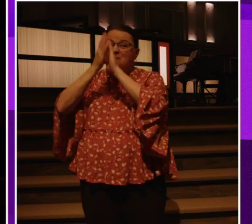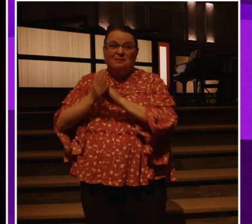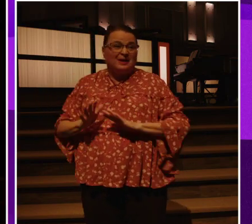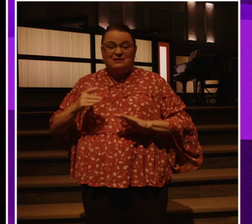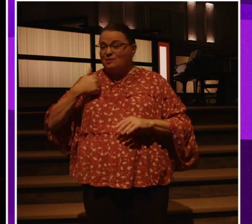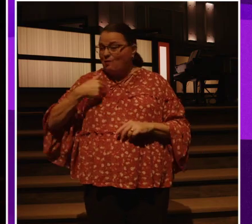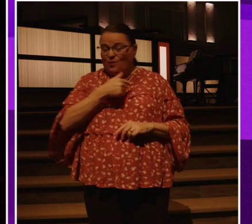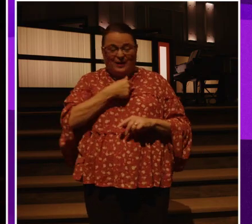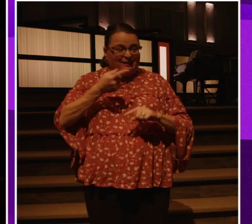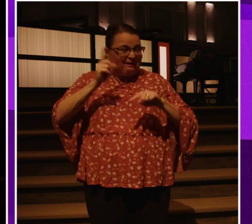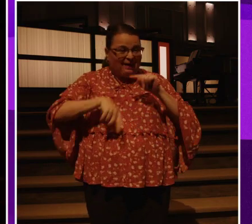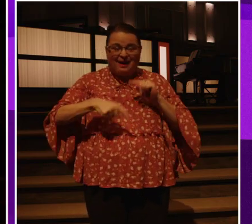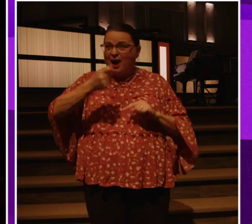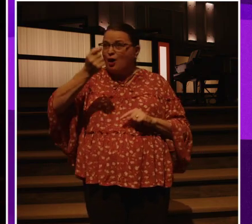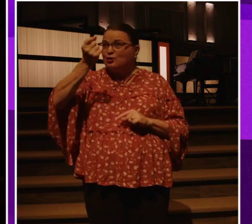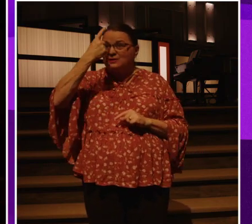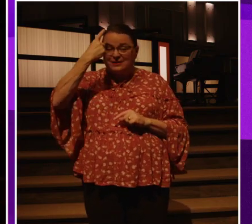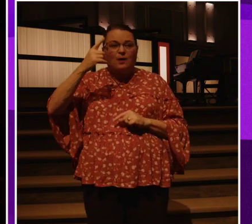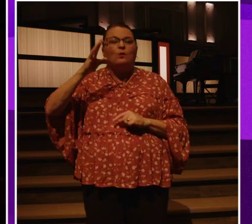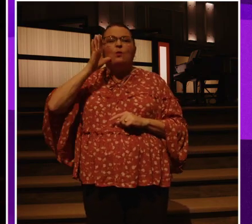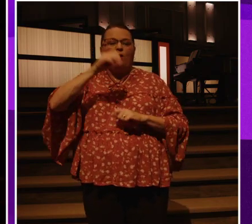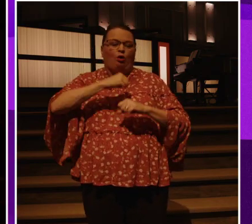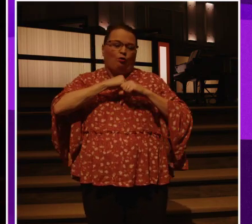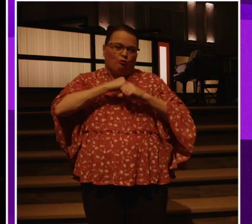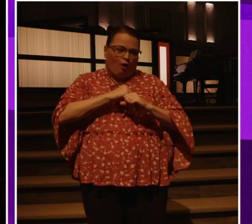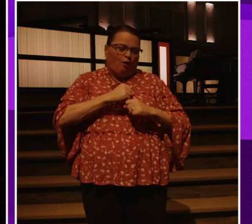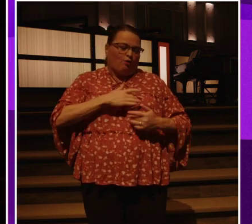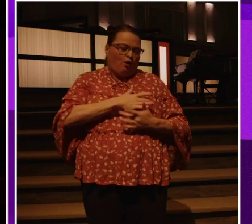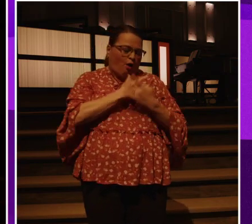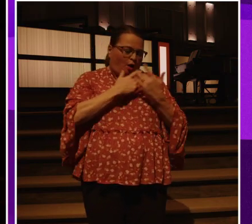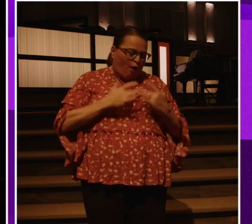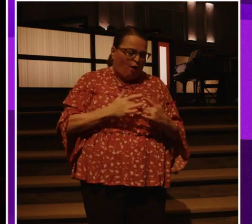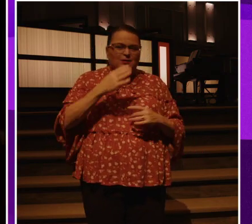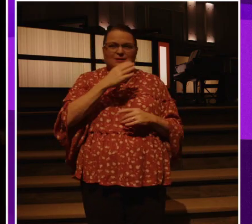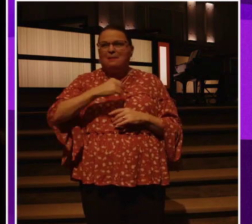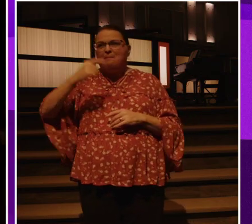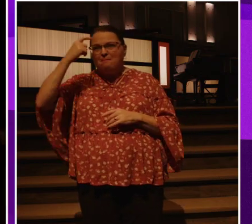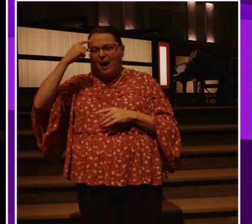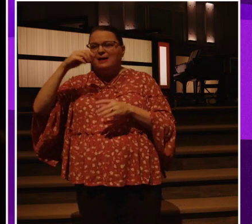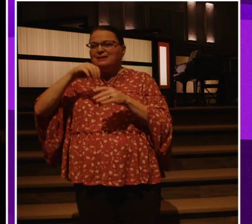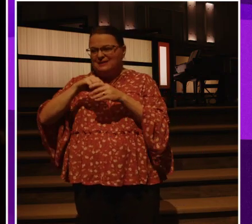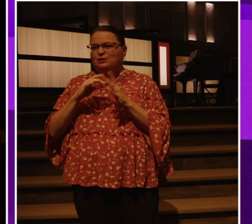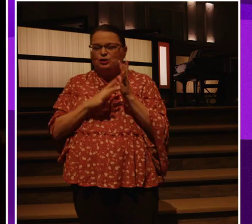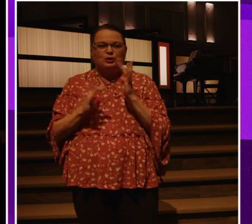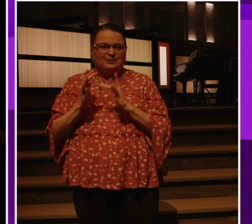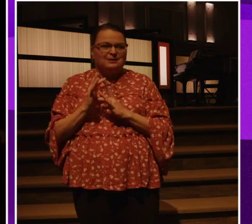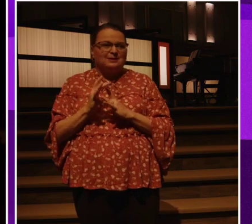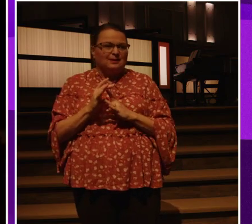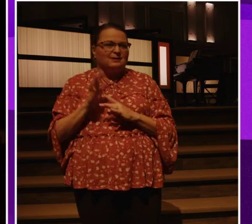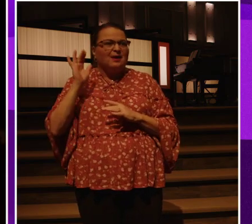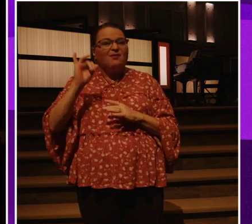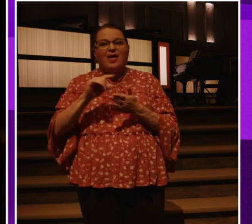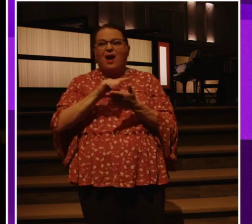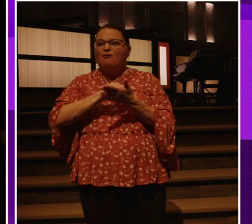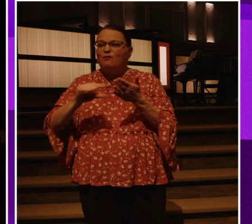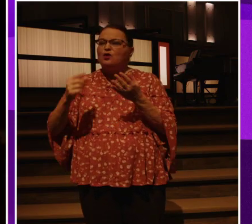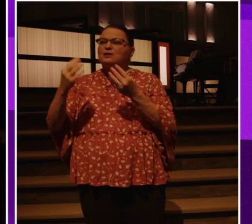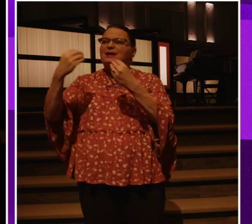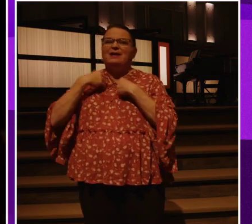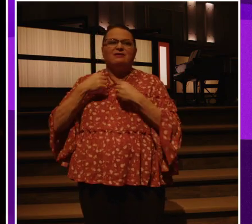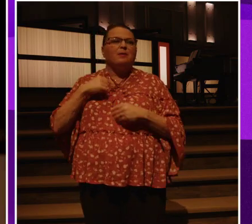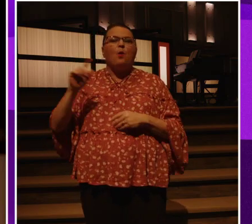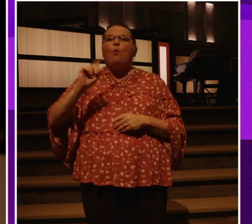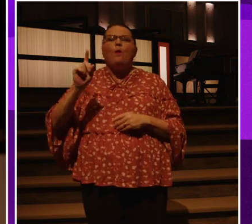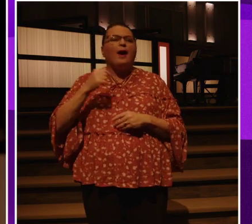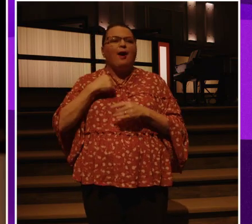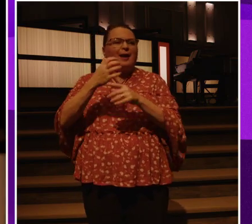will guard your hearts and your minds in Christ Jesus. So that verse gives me the source of peace. It's the